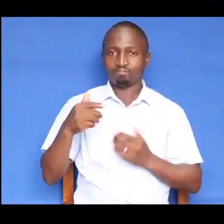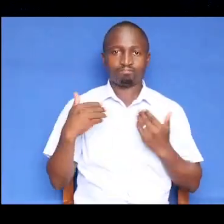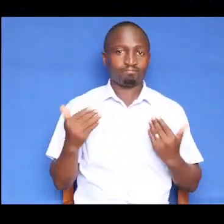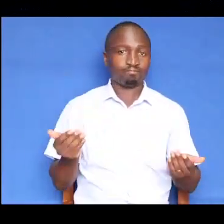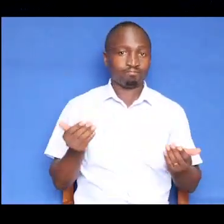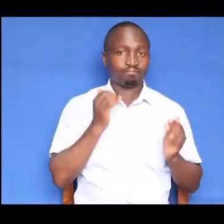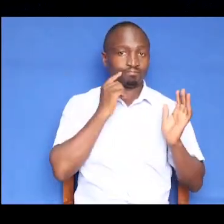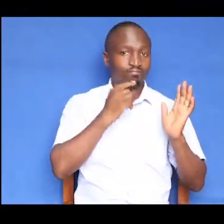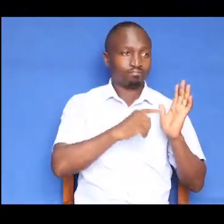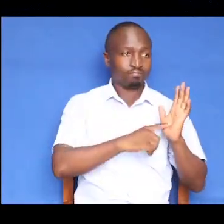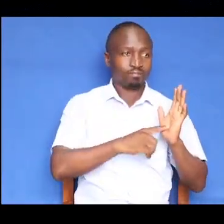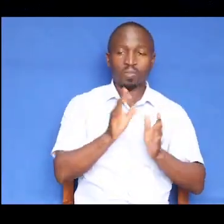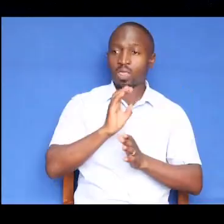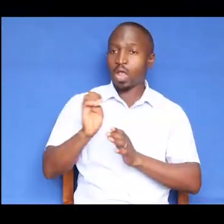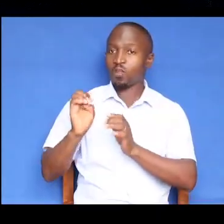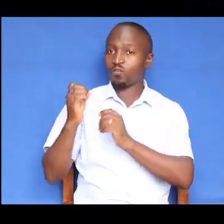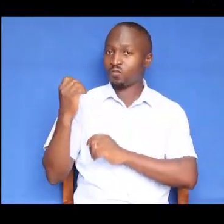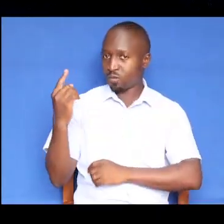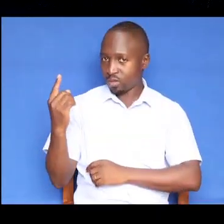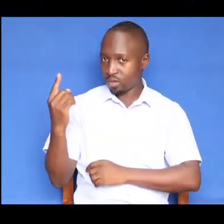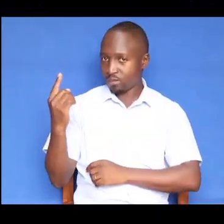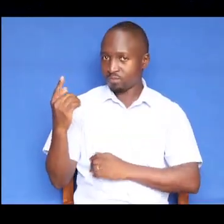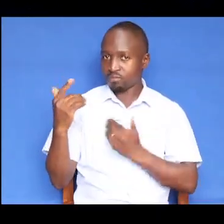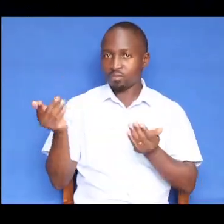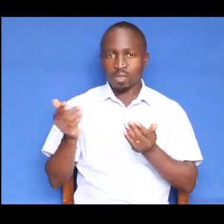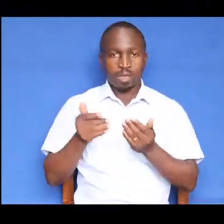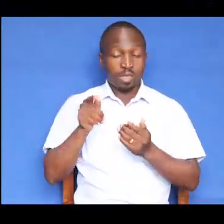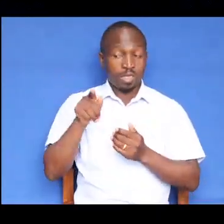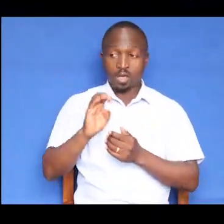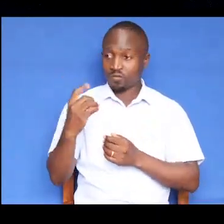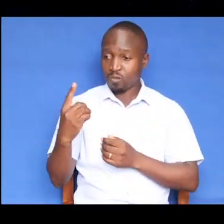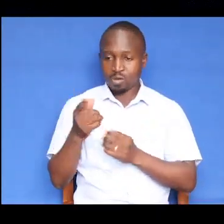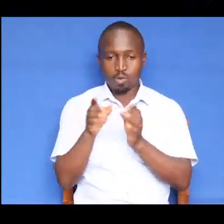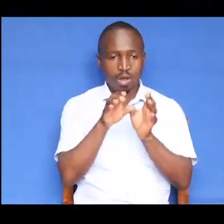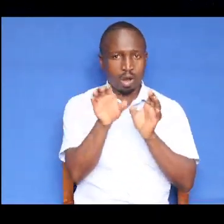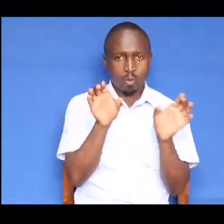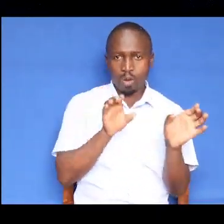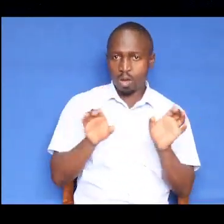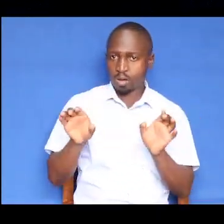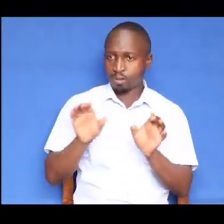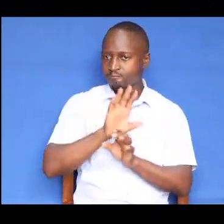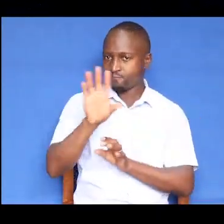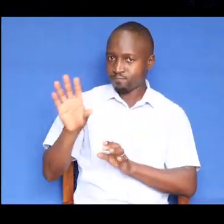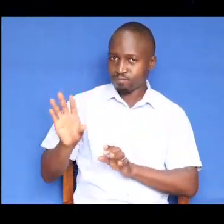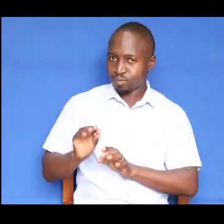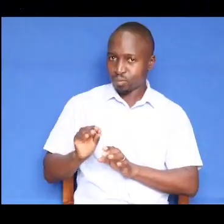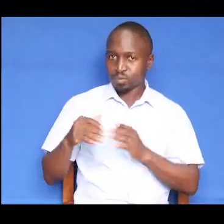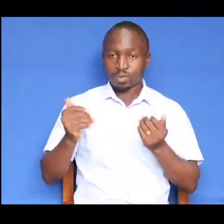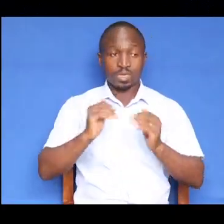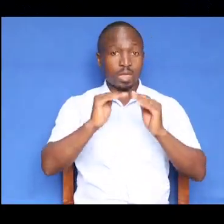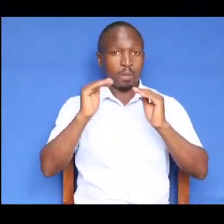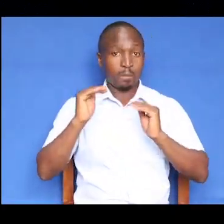is 1,000. After sharing that 1,000, the shareholders,